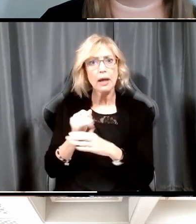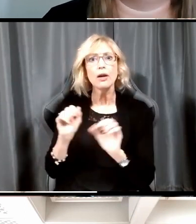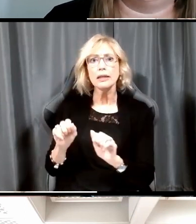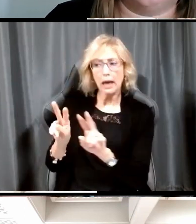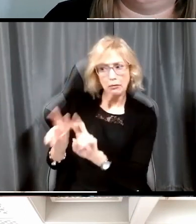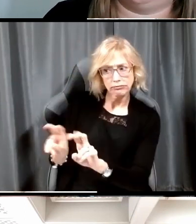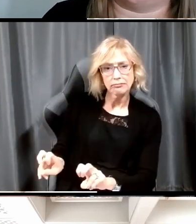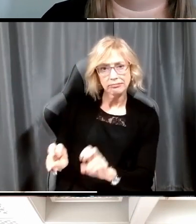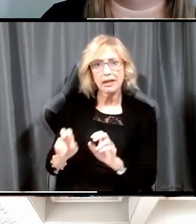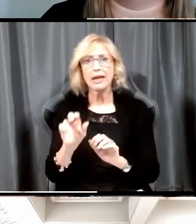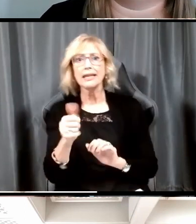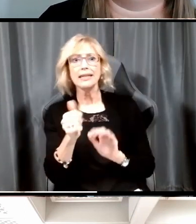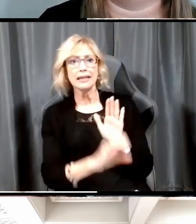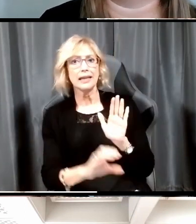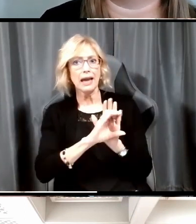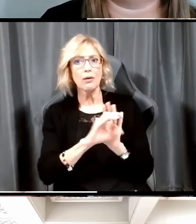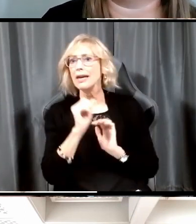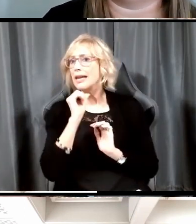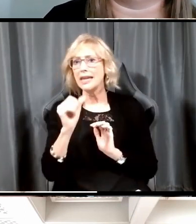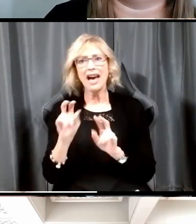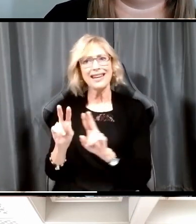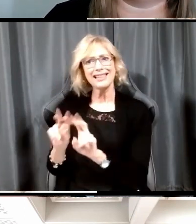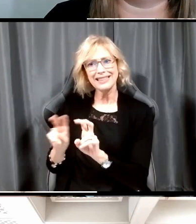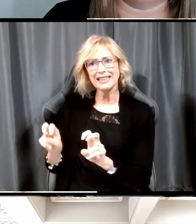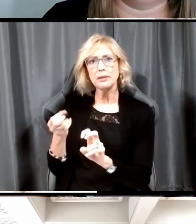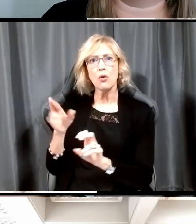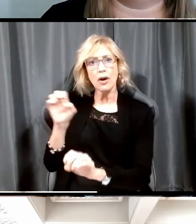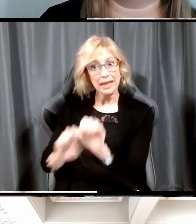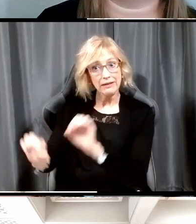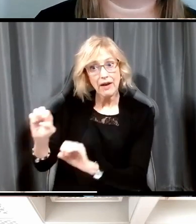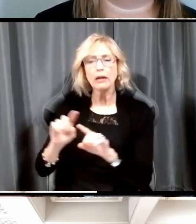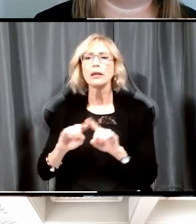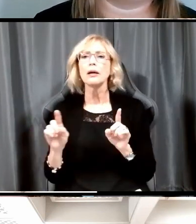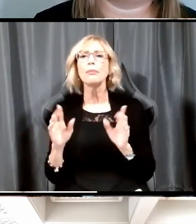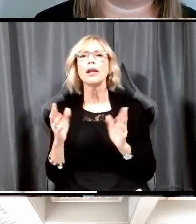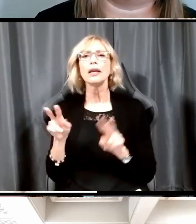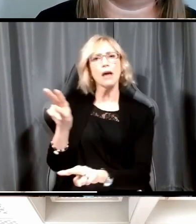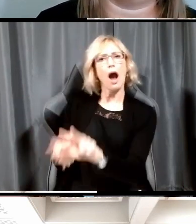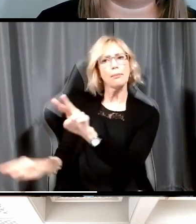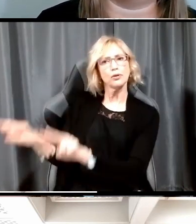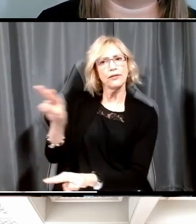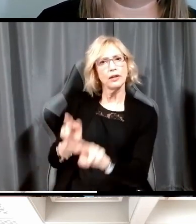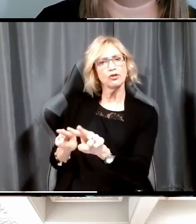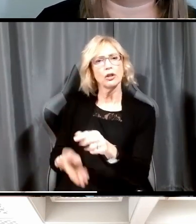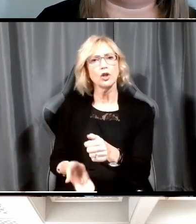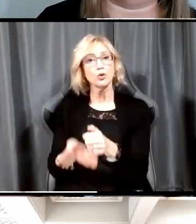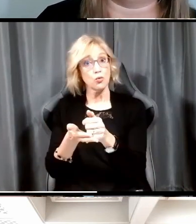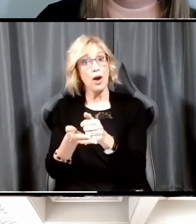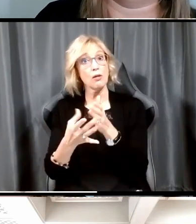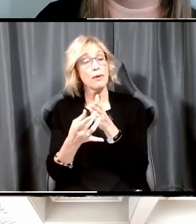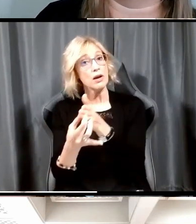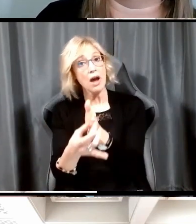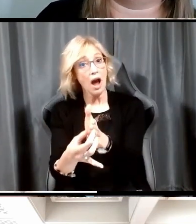10 characteristics of CVI are not necessarily assessments or evaluations. It's more or less observations to kind of help